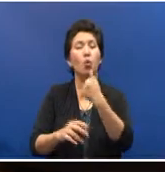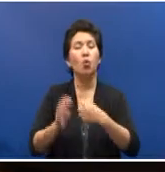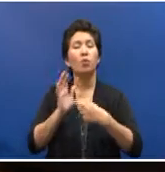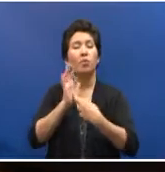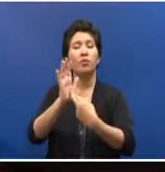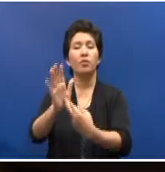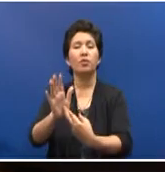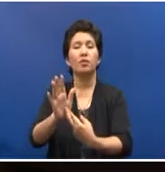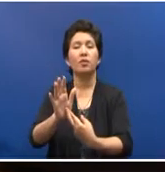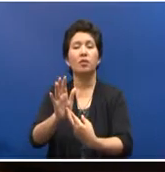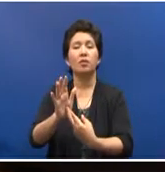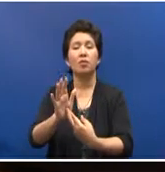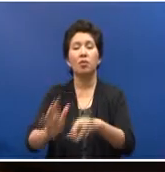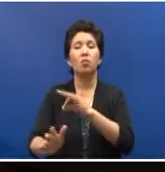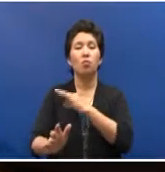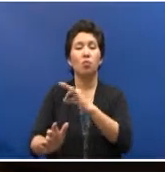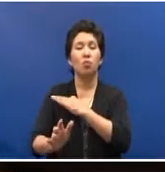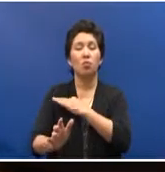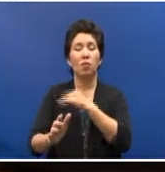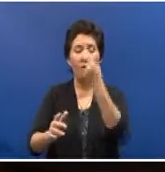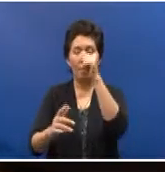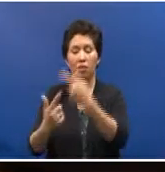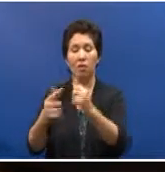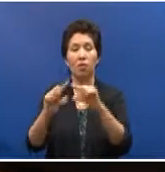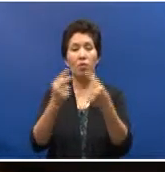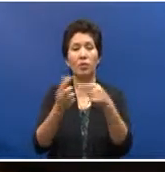represents the interests of the kin group.